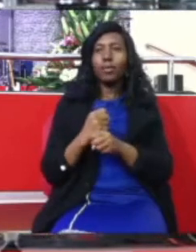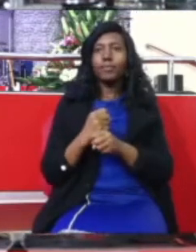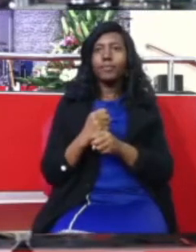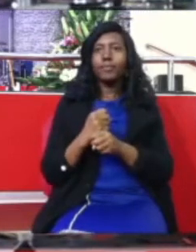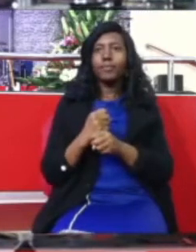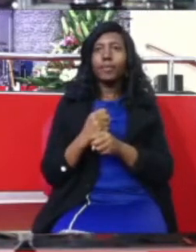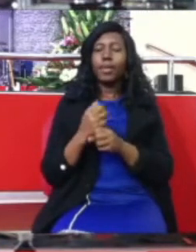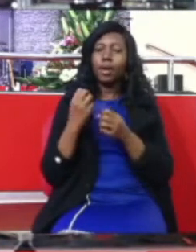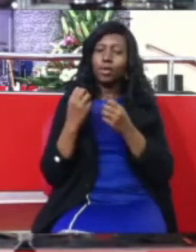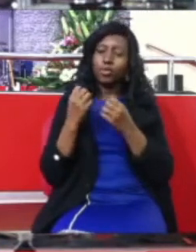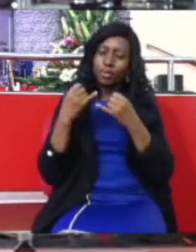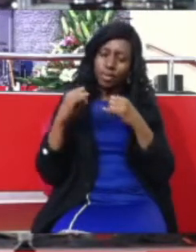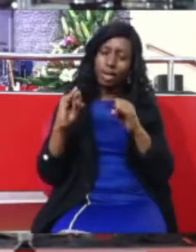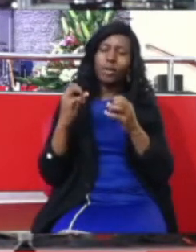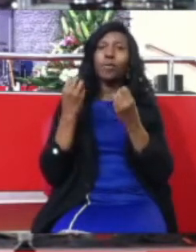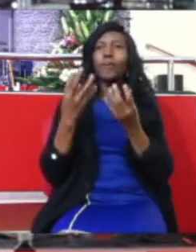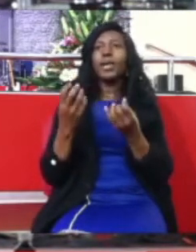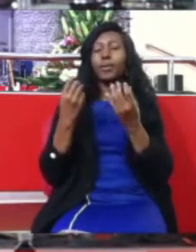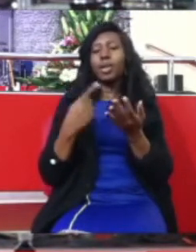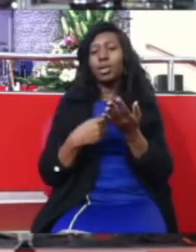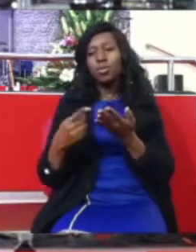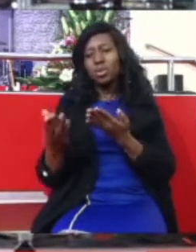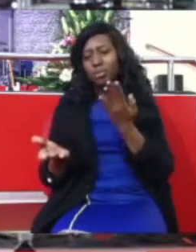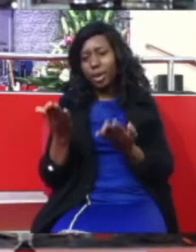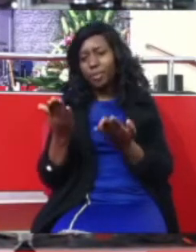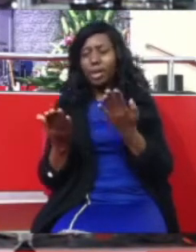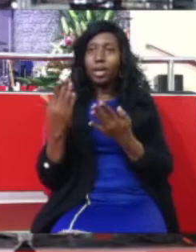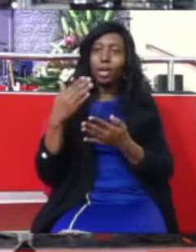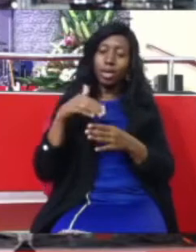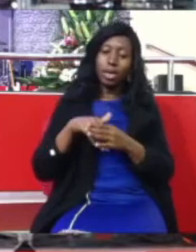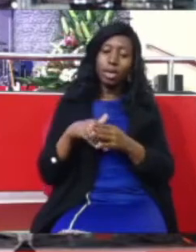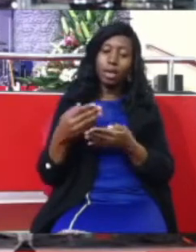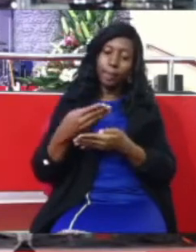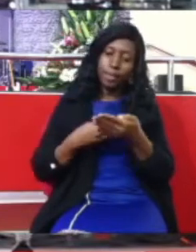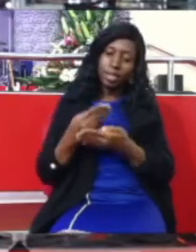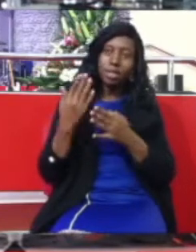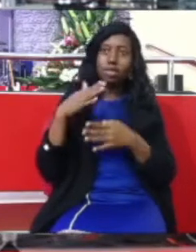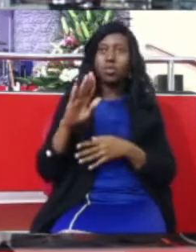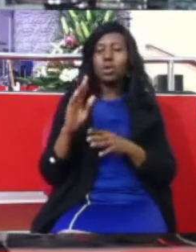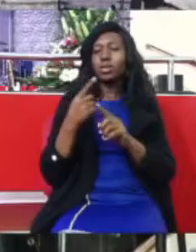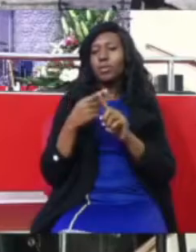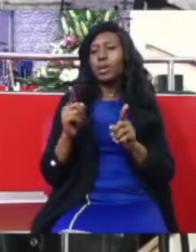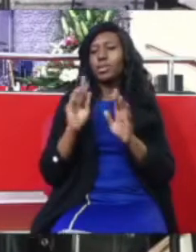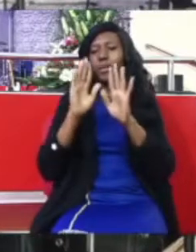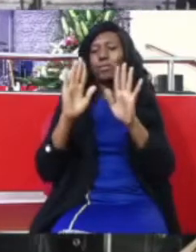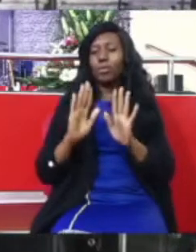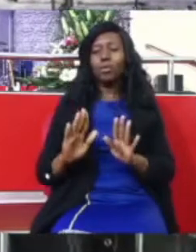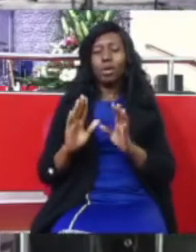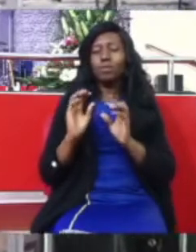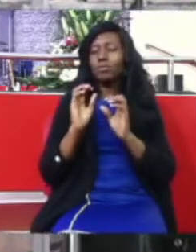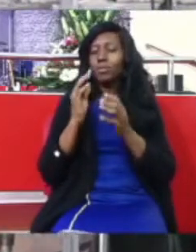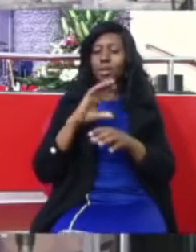many weeks or many, many months in your business. But when you are looking back, there's nothing of importance to show of it. Bwana